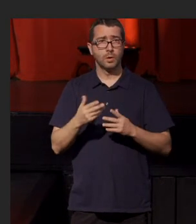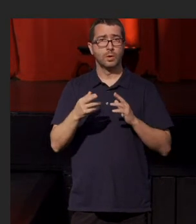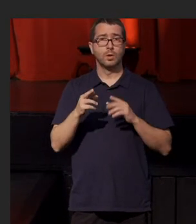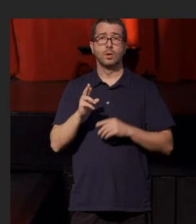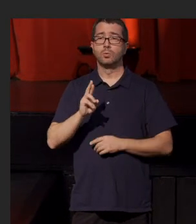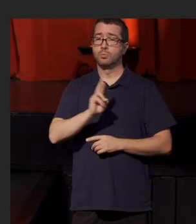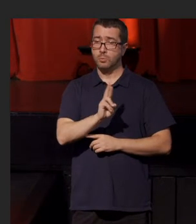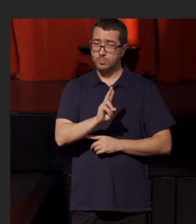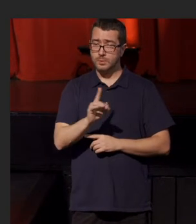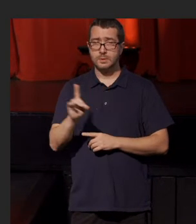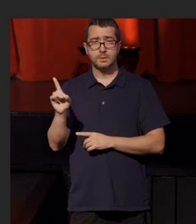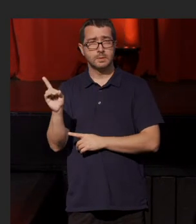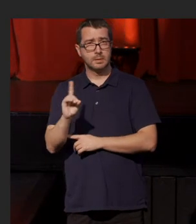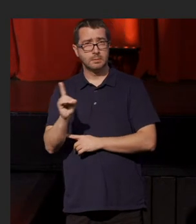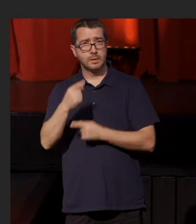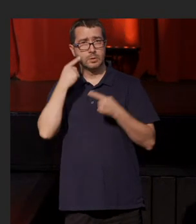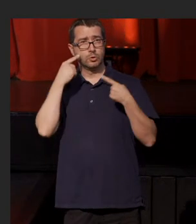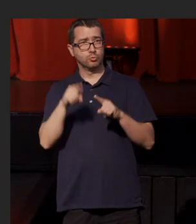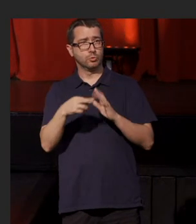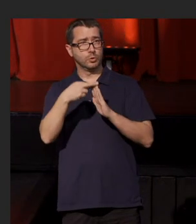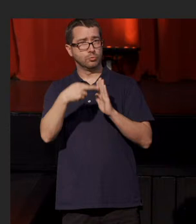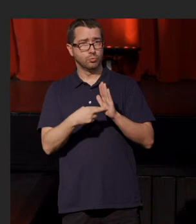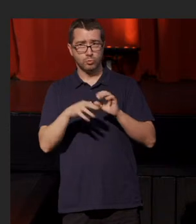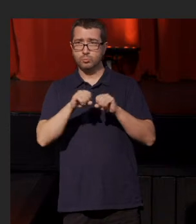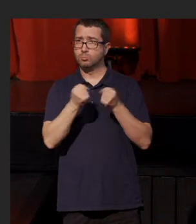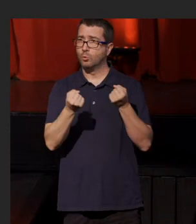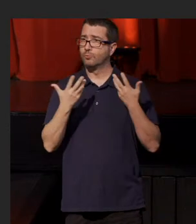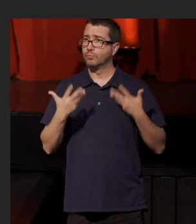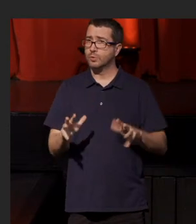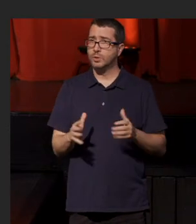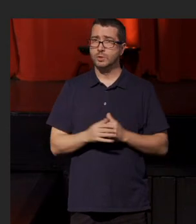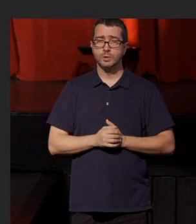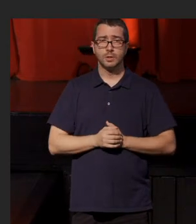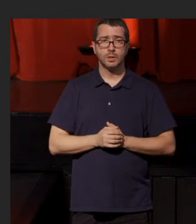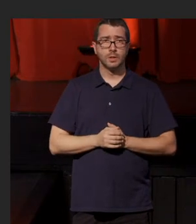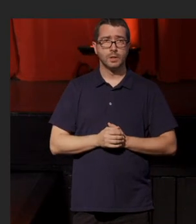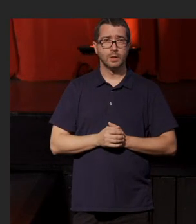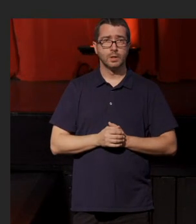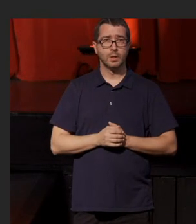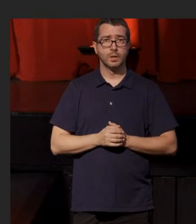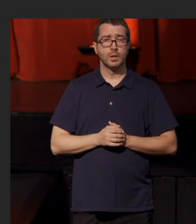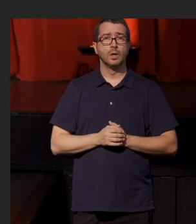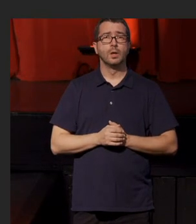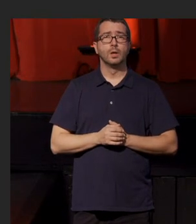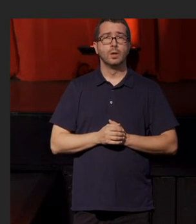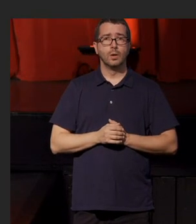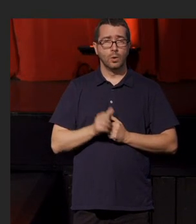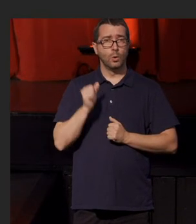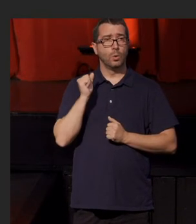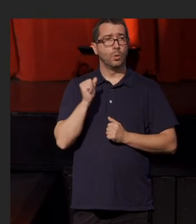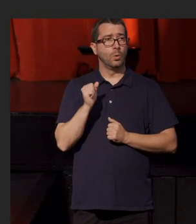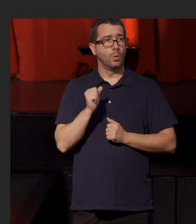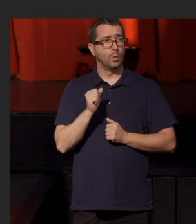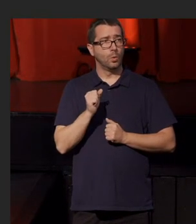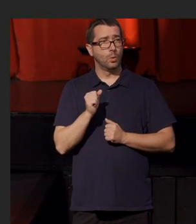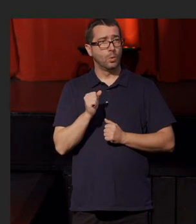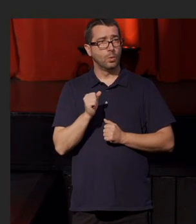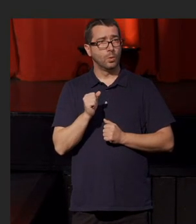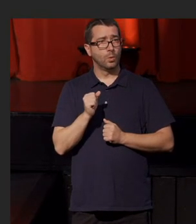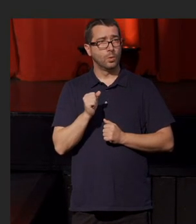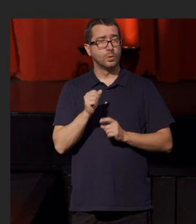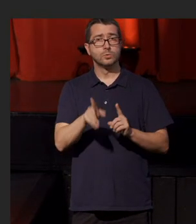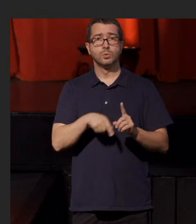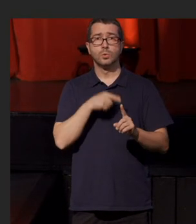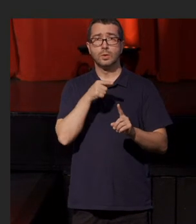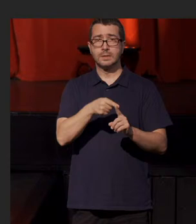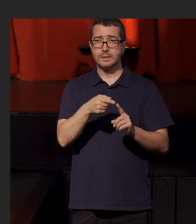Democrats agree that the rule has actually been breached. Otherwise, you're just going to have a partisan divide on whether or not they vote that this has been a breach